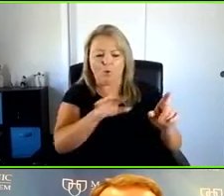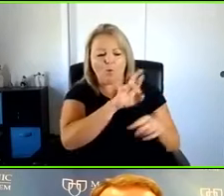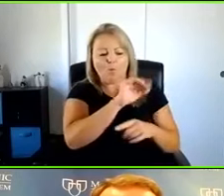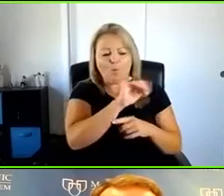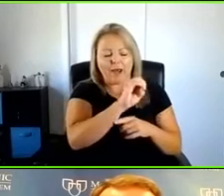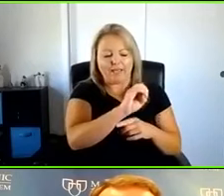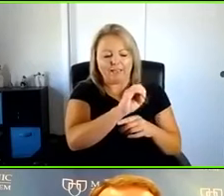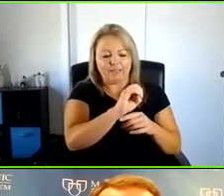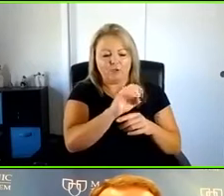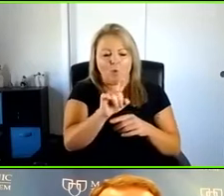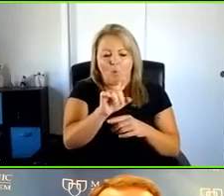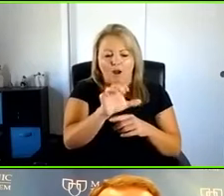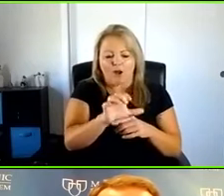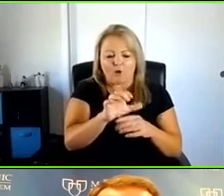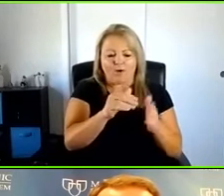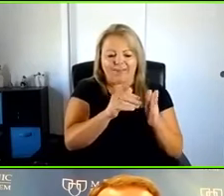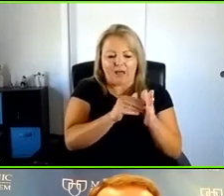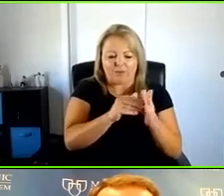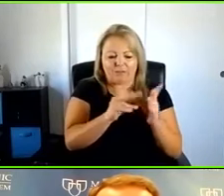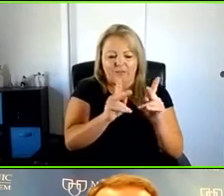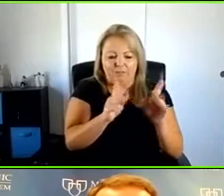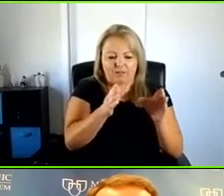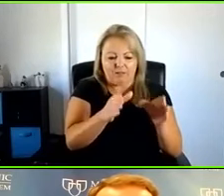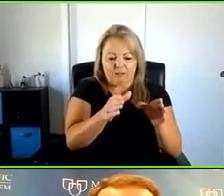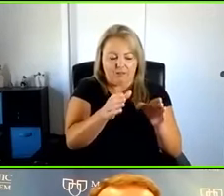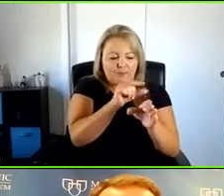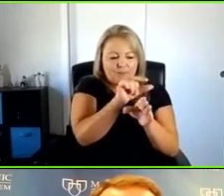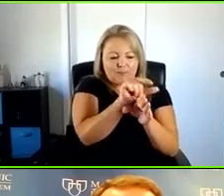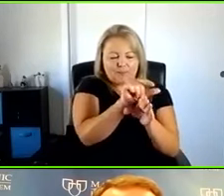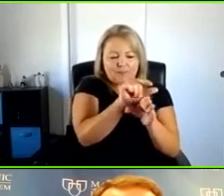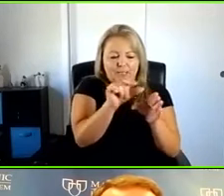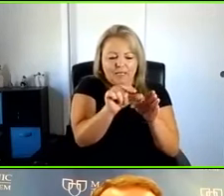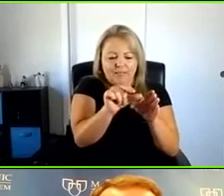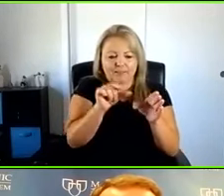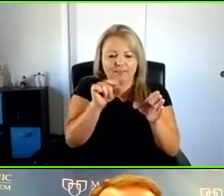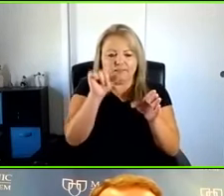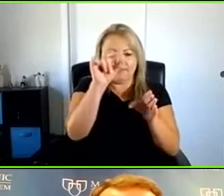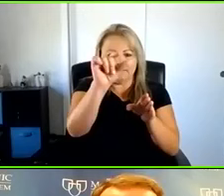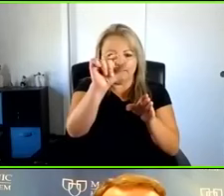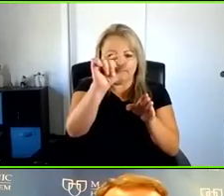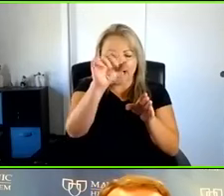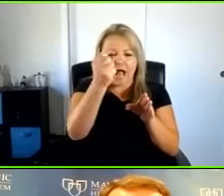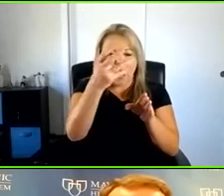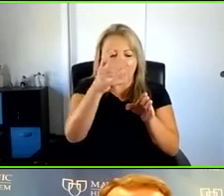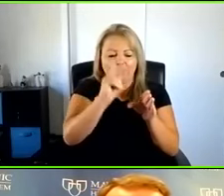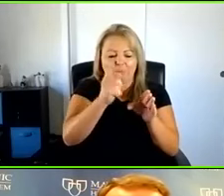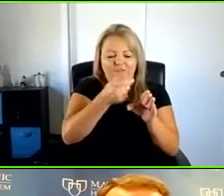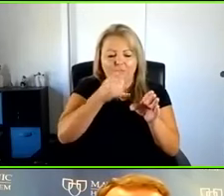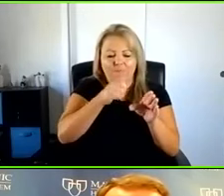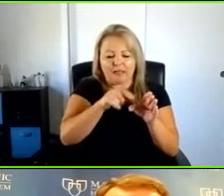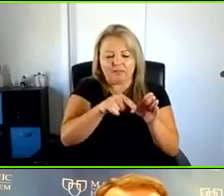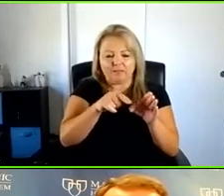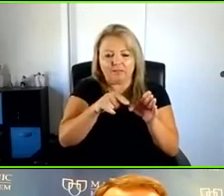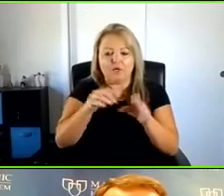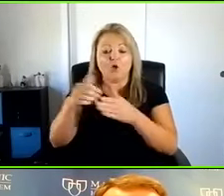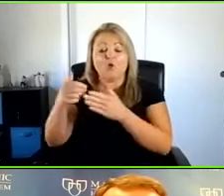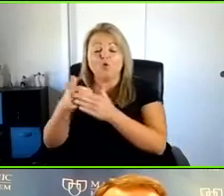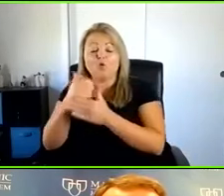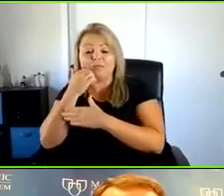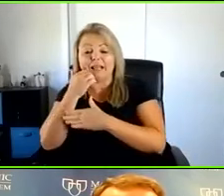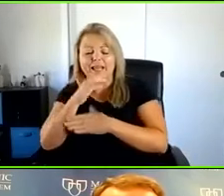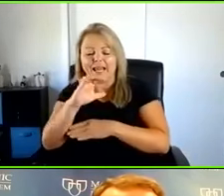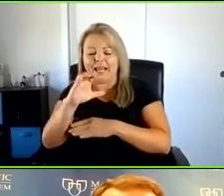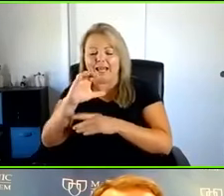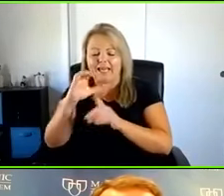per 100,000 population, and the new daily case rate is also using that 7-day